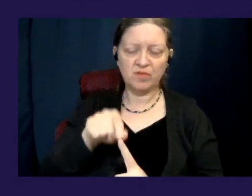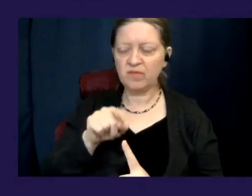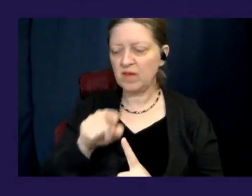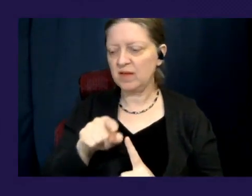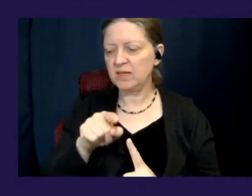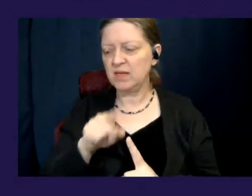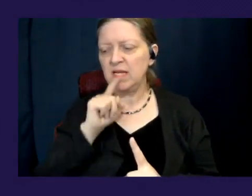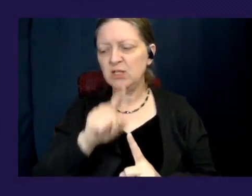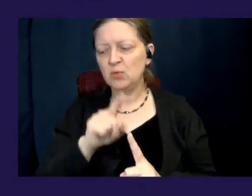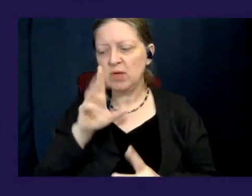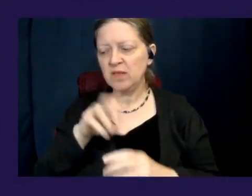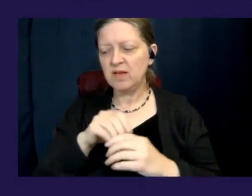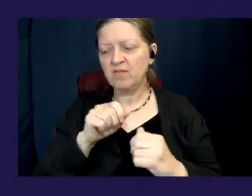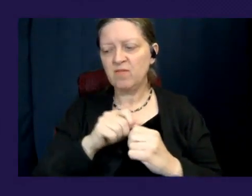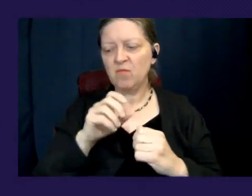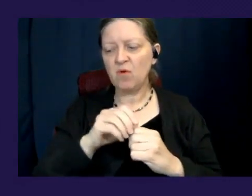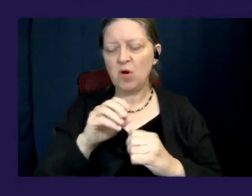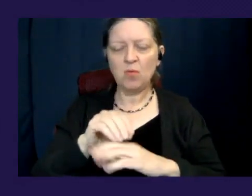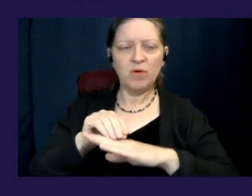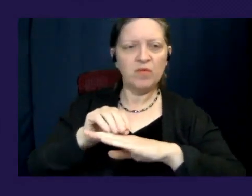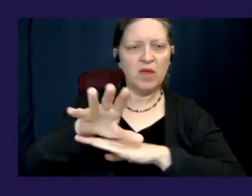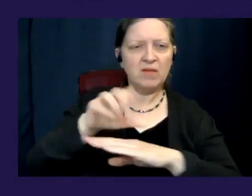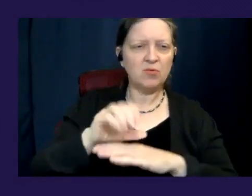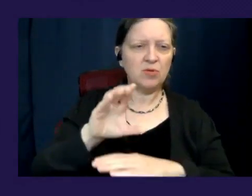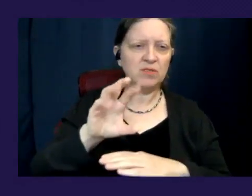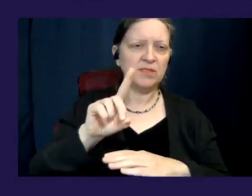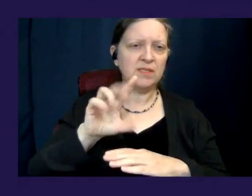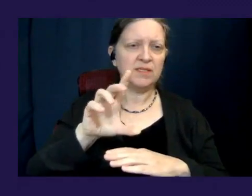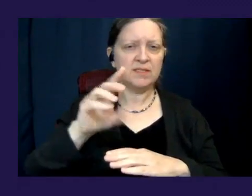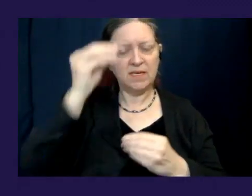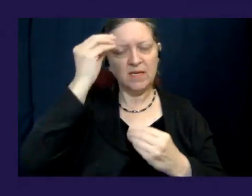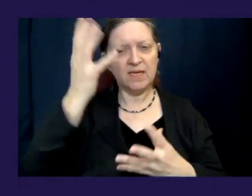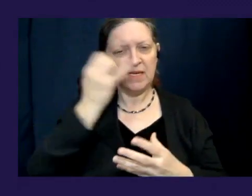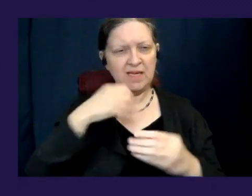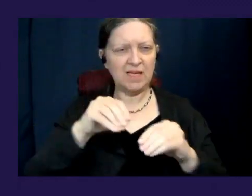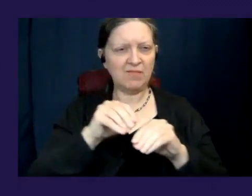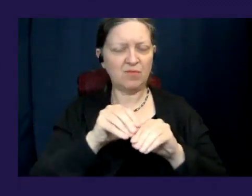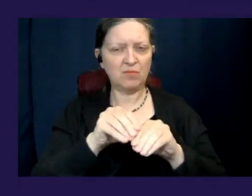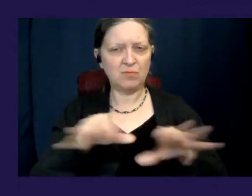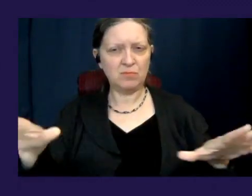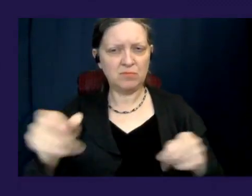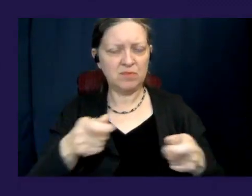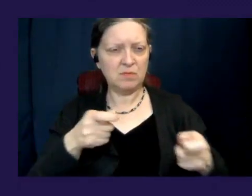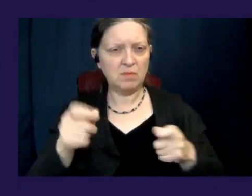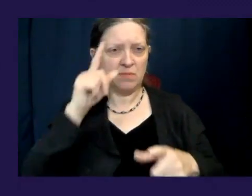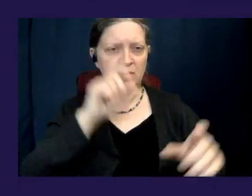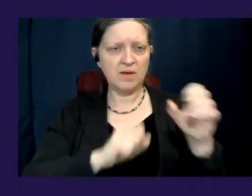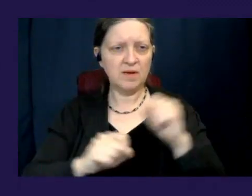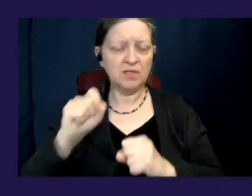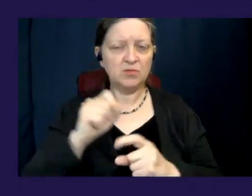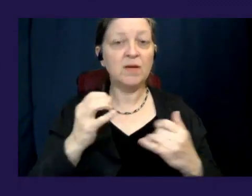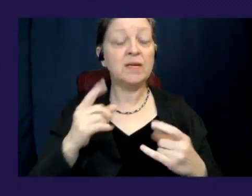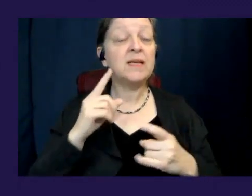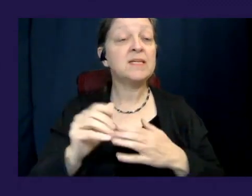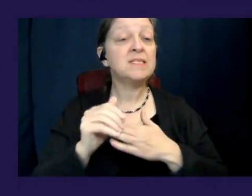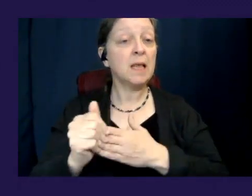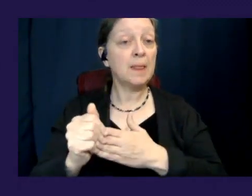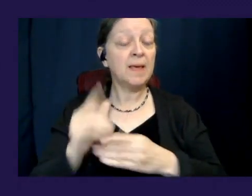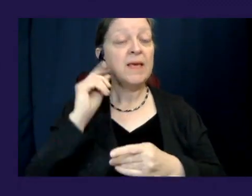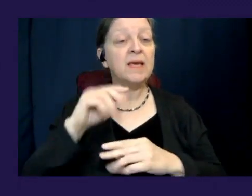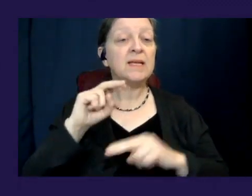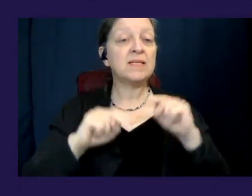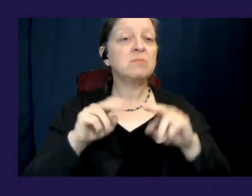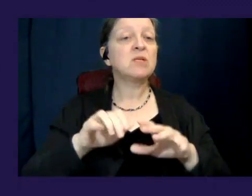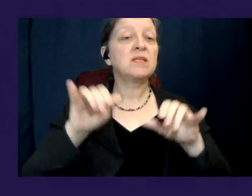management strategy. Today, he's the acting vaccine confidence and demand lead, and he's building these systems for social listening and infodemic management, and through that